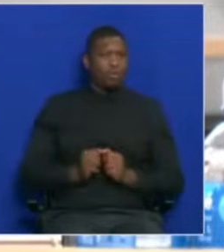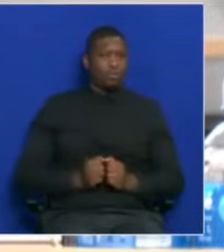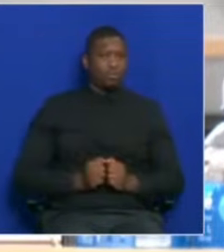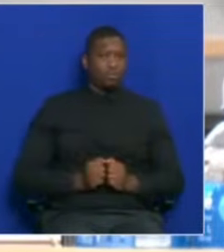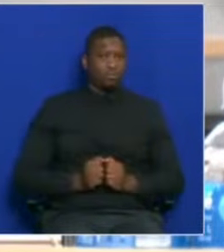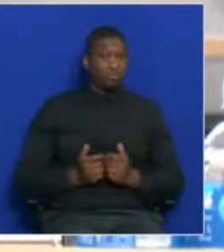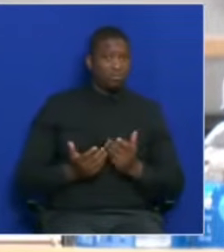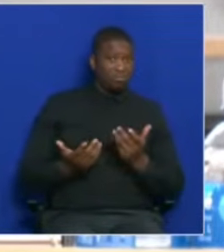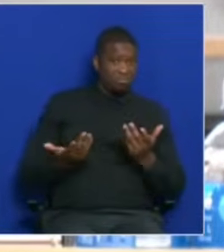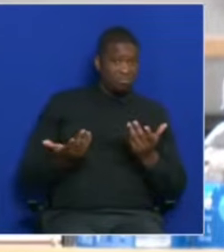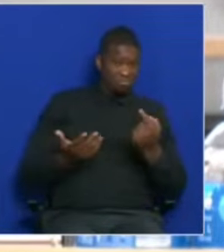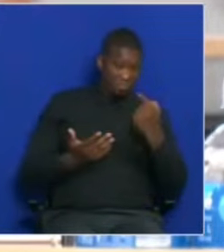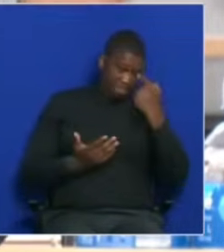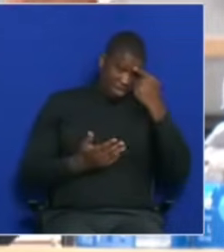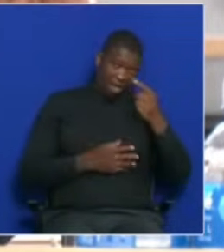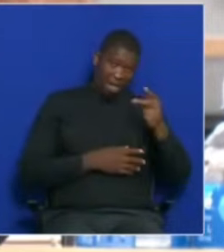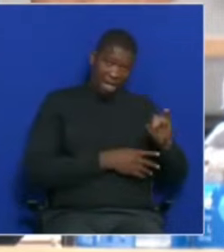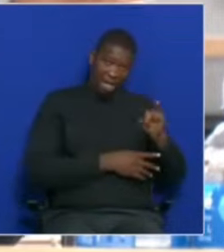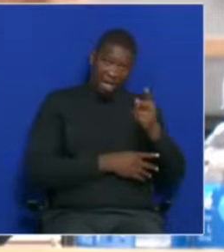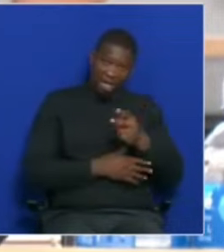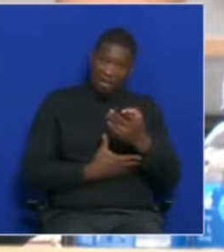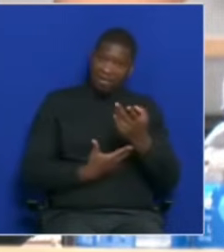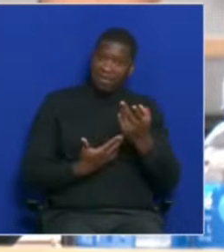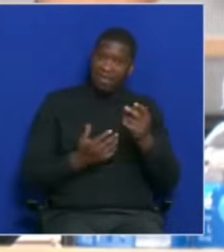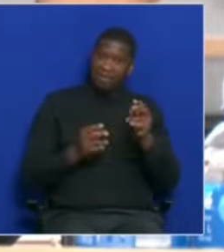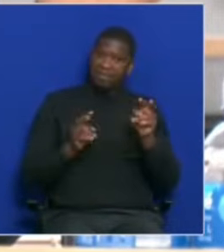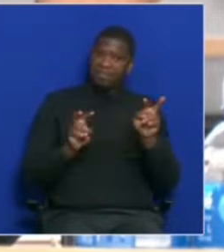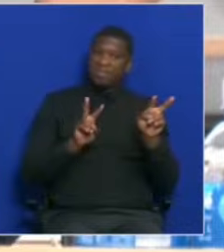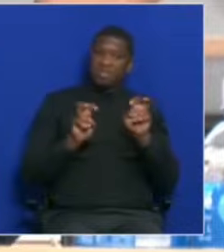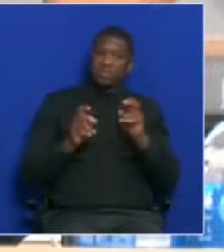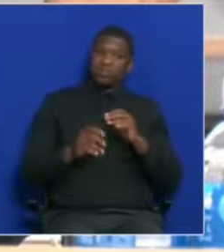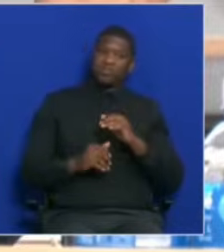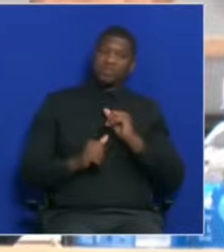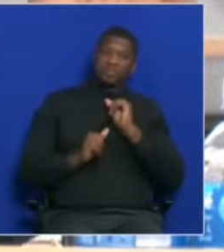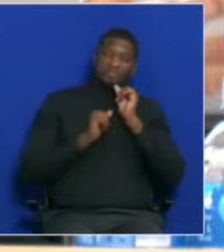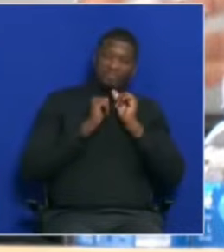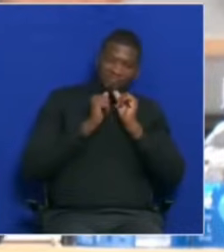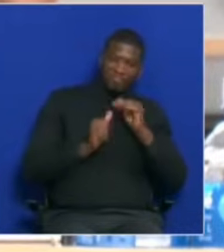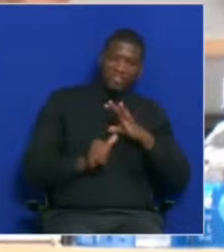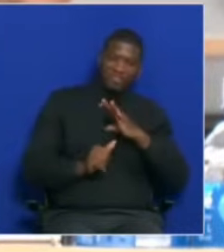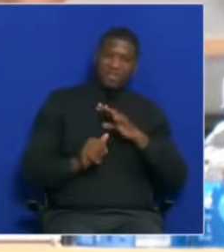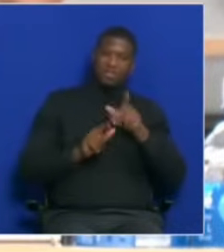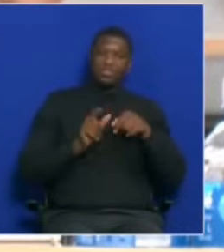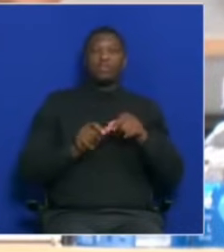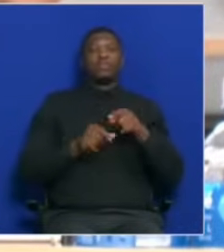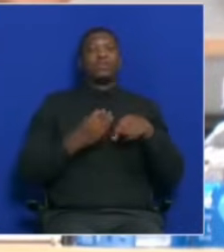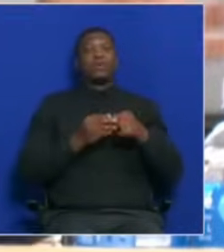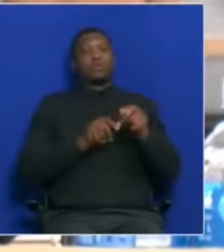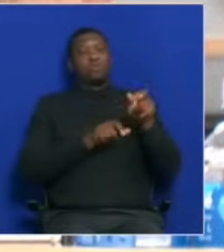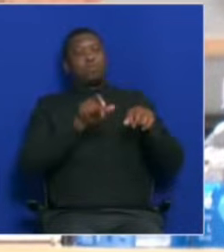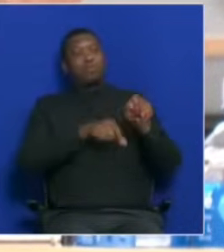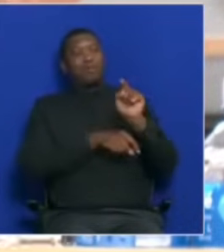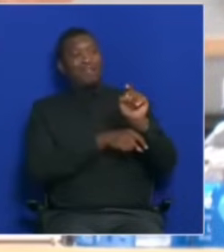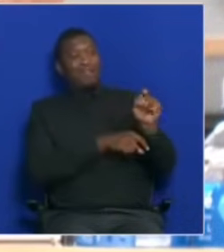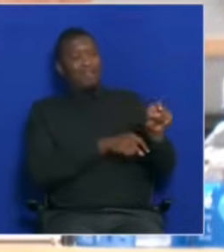again a matter of, well, it's about the integrity of the people that you appoint, or it's a